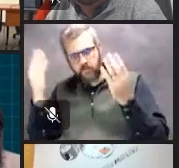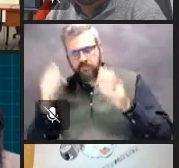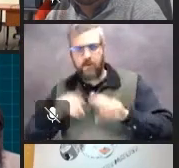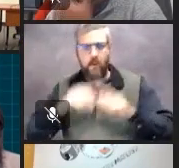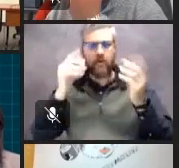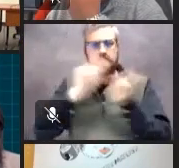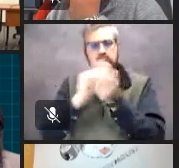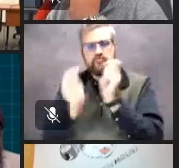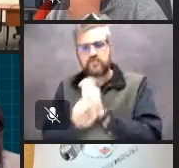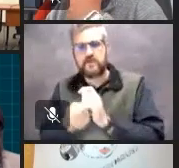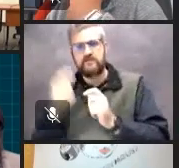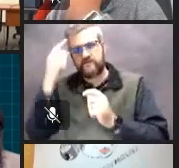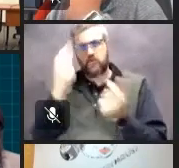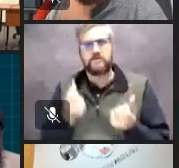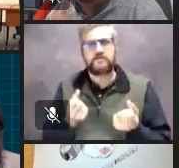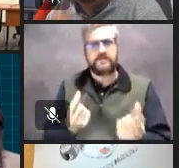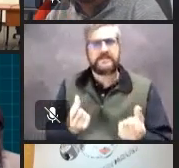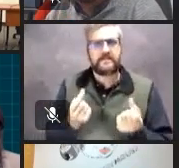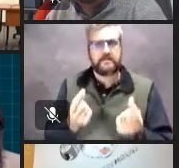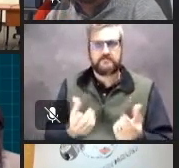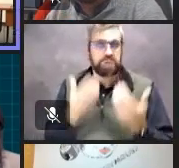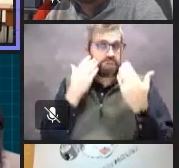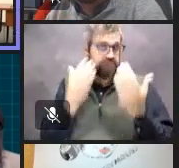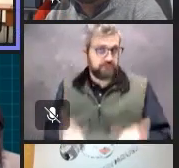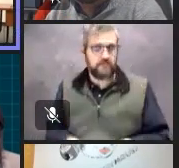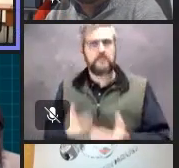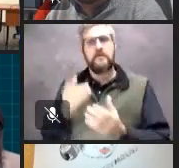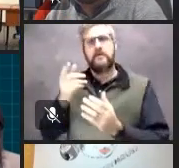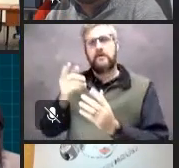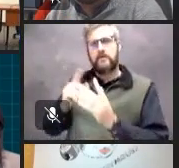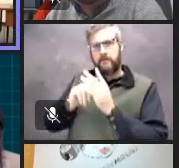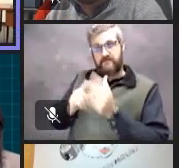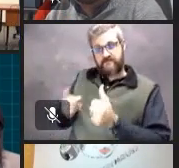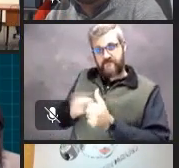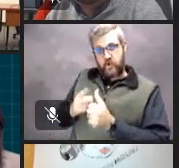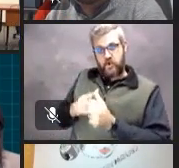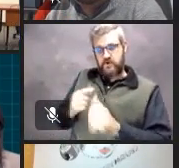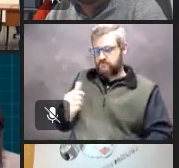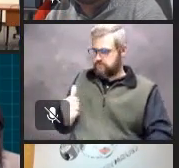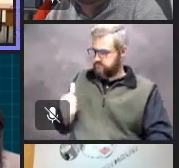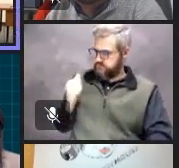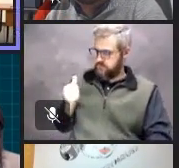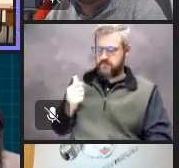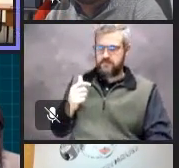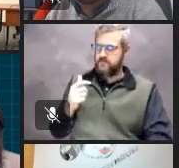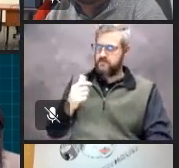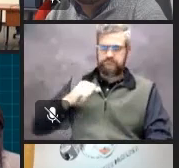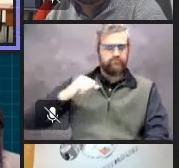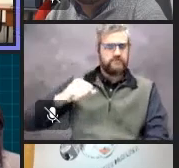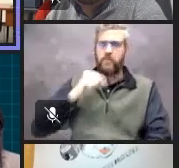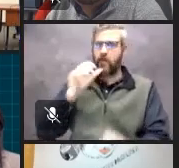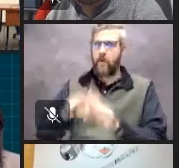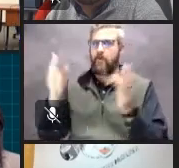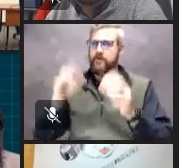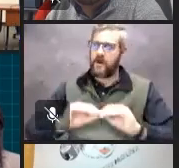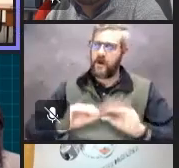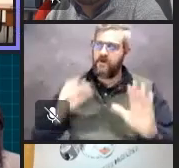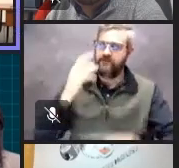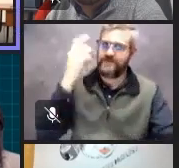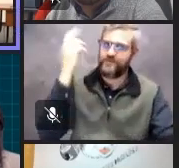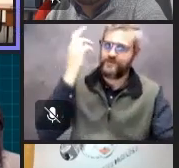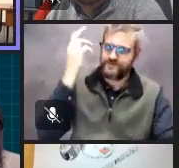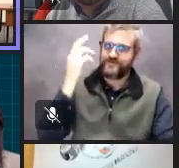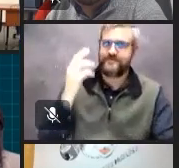some spending on. But they start out from a position of being really resistant to opening the budget, I think, for obvious reasons. They want to